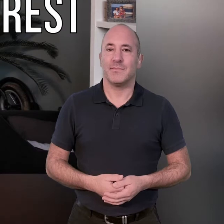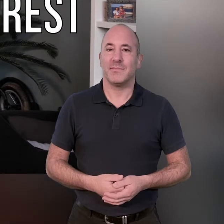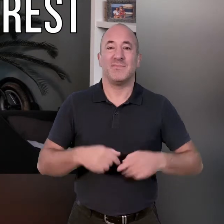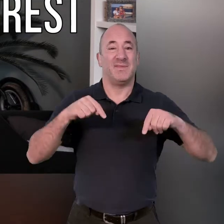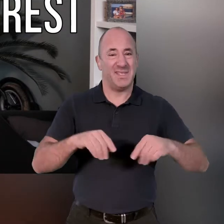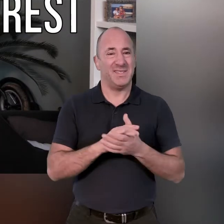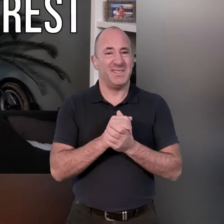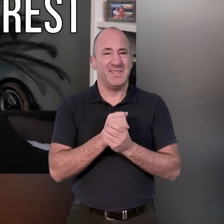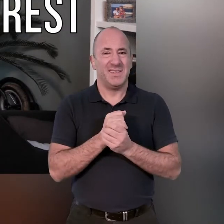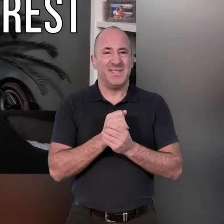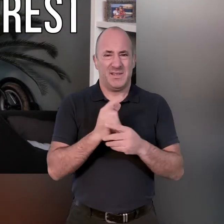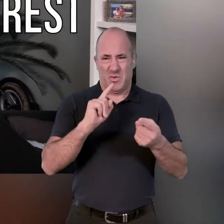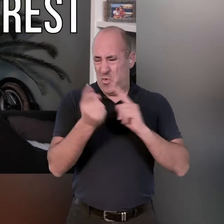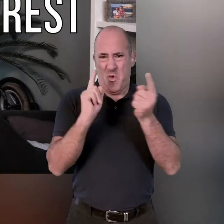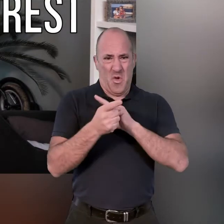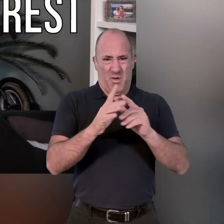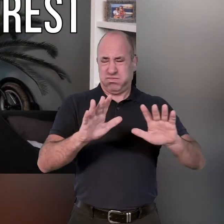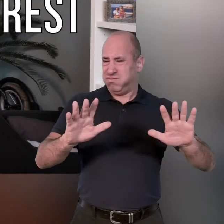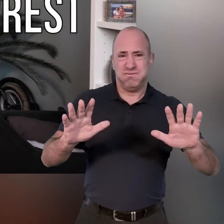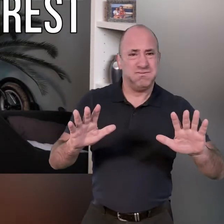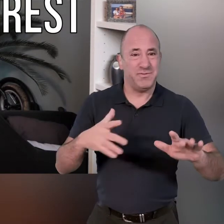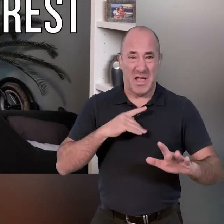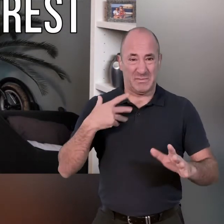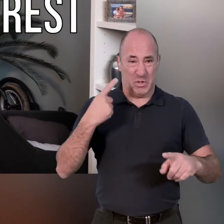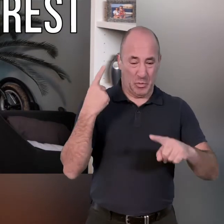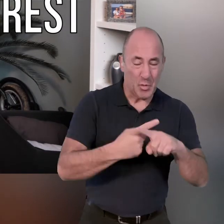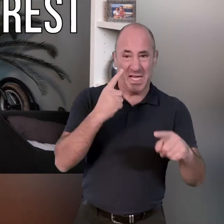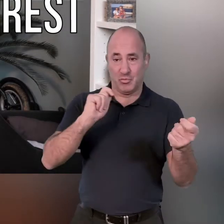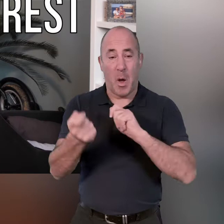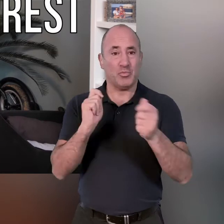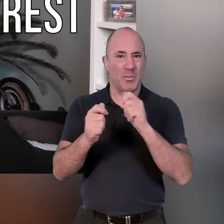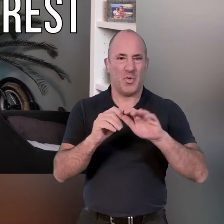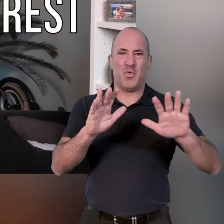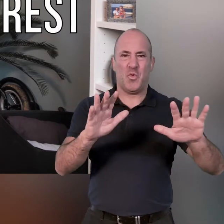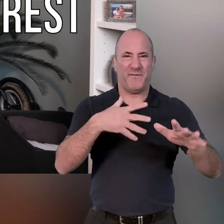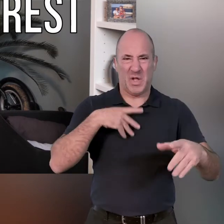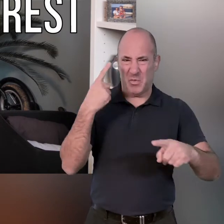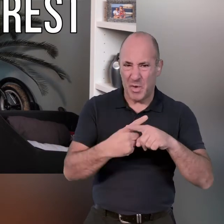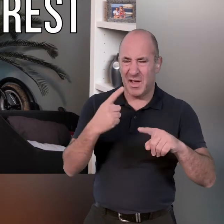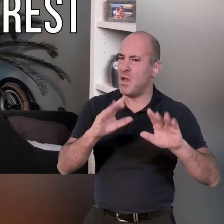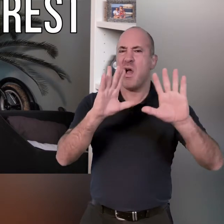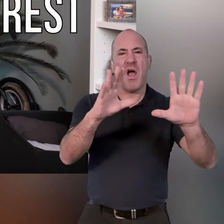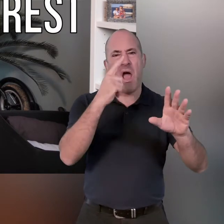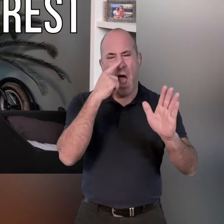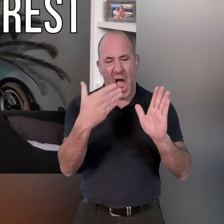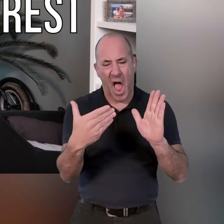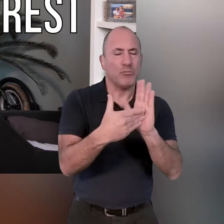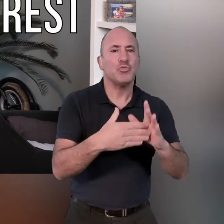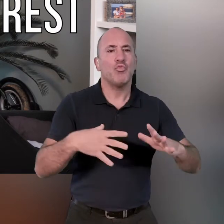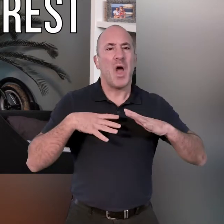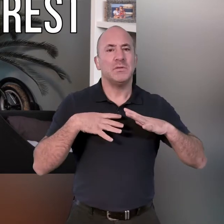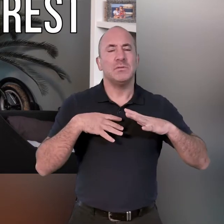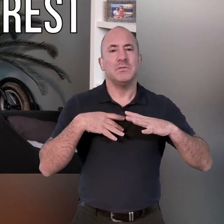And with this, guys, if it is too much, that transition, we have to be quite quick with our transitions. If that is too quick, feel free just to